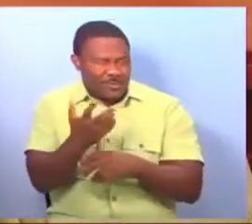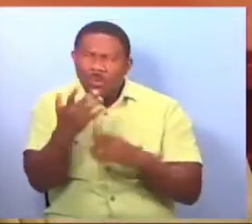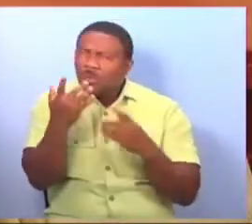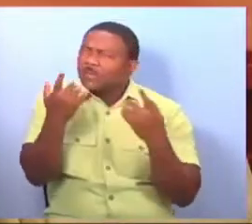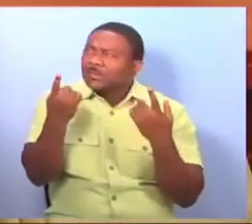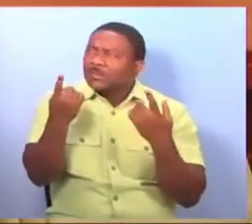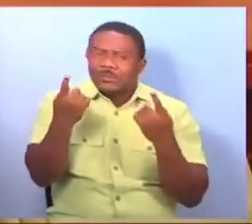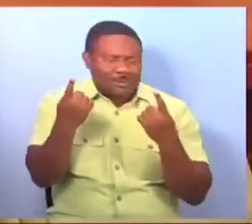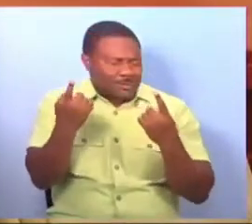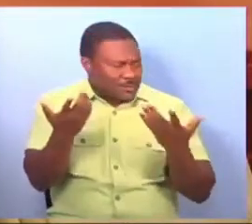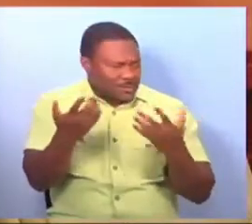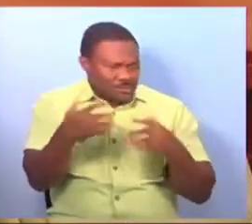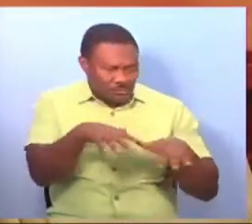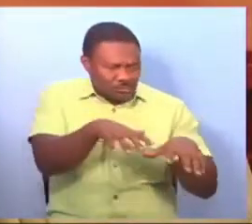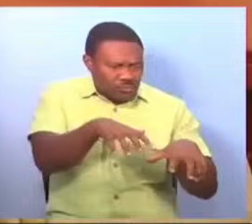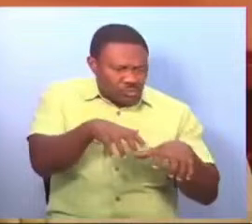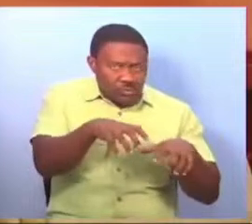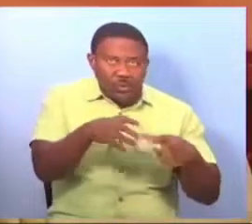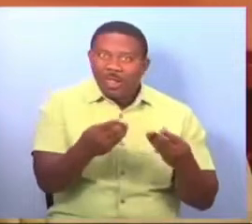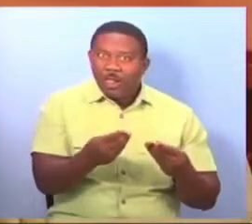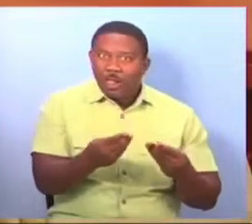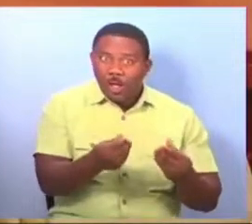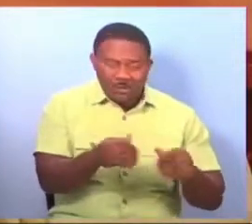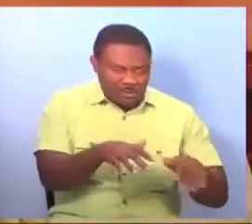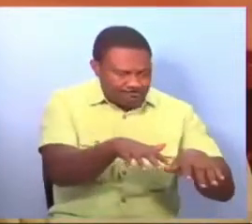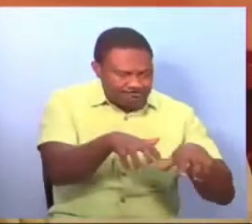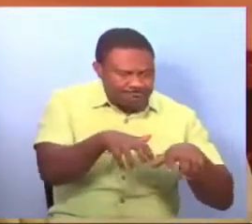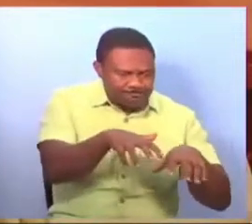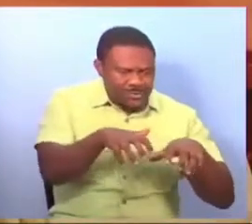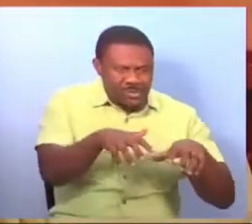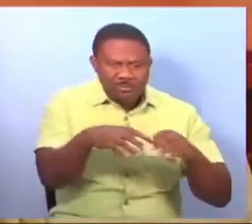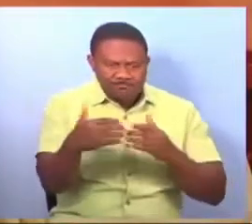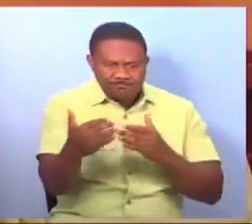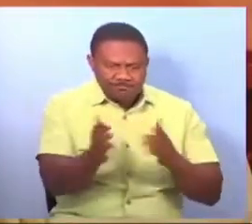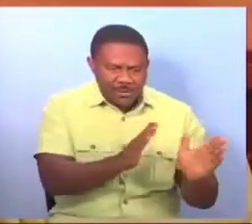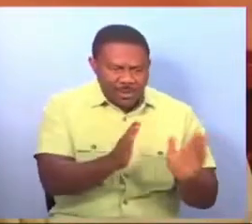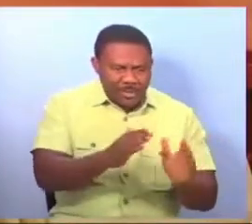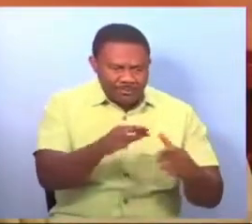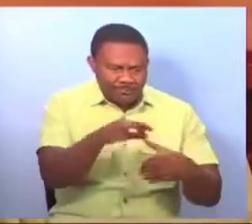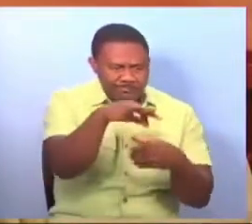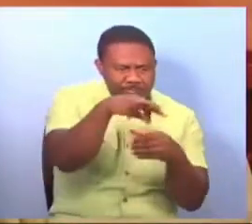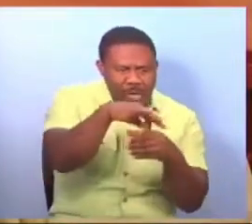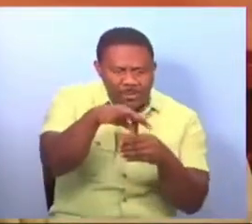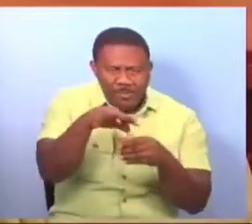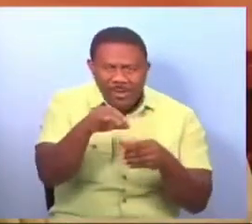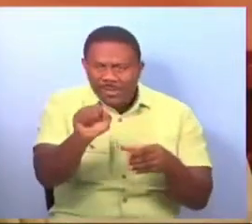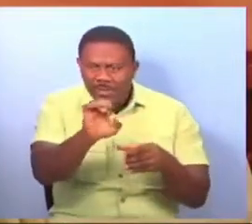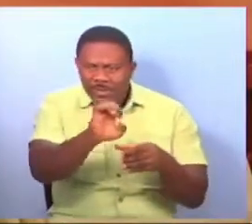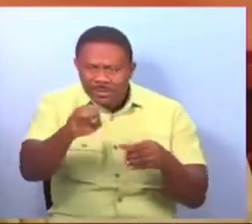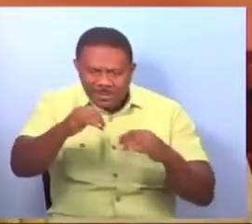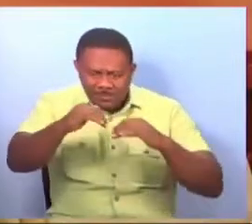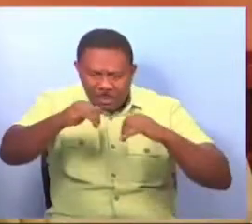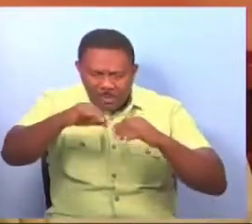they should start tilting the land, when they should start planting their seeds on the